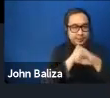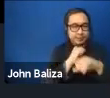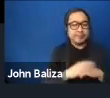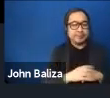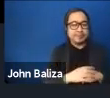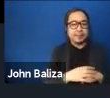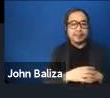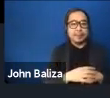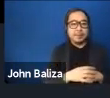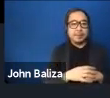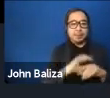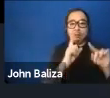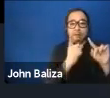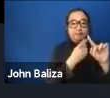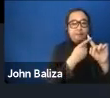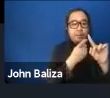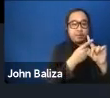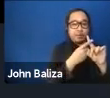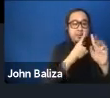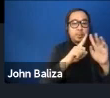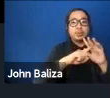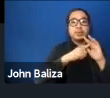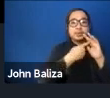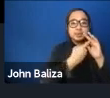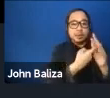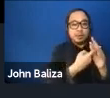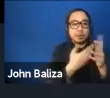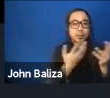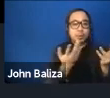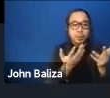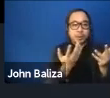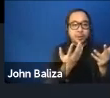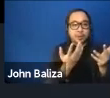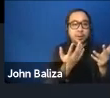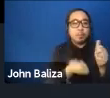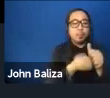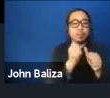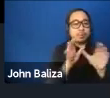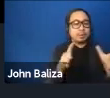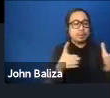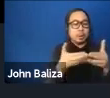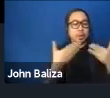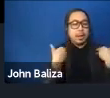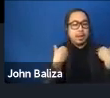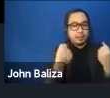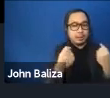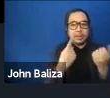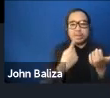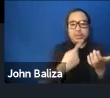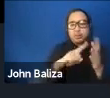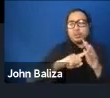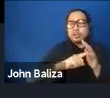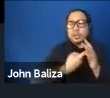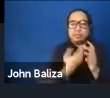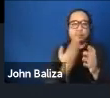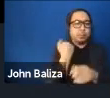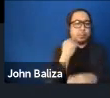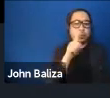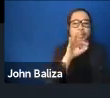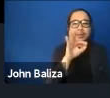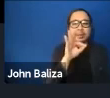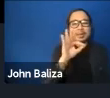The first movement was start with the health sector mostly, and the discussion started in the 1990s.